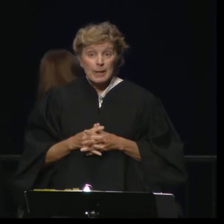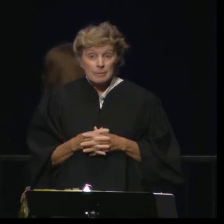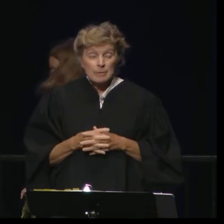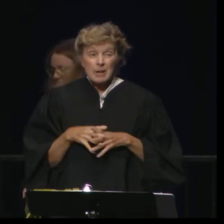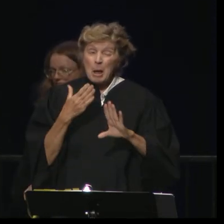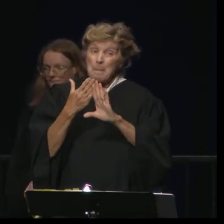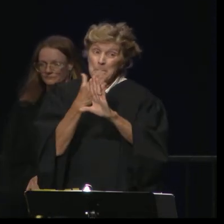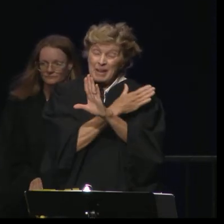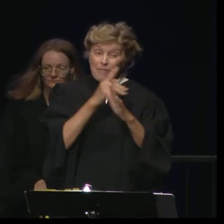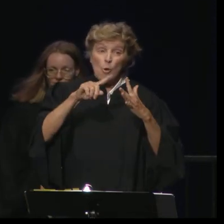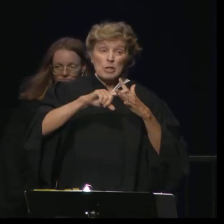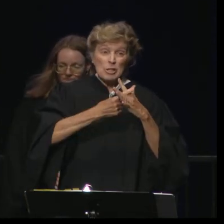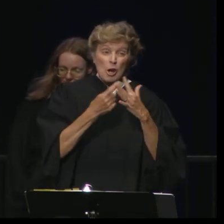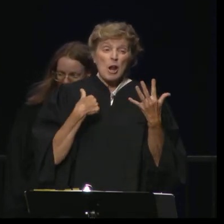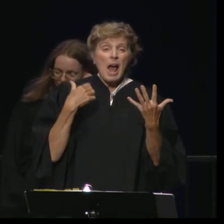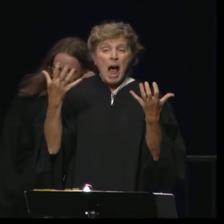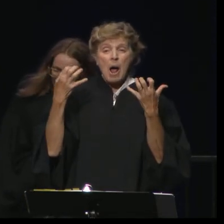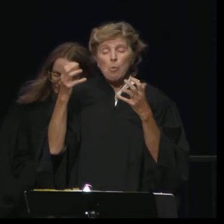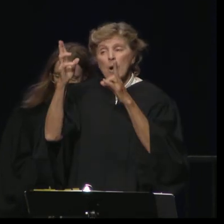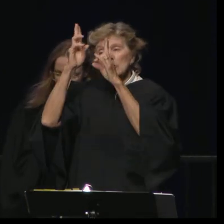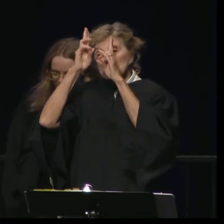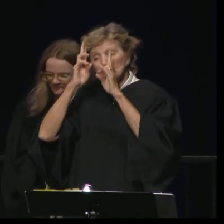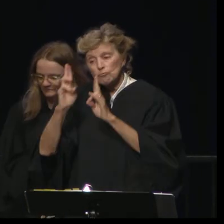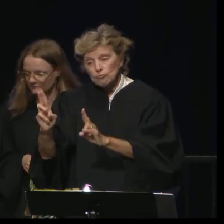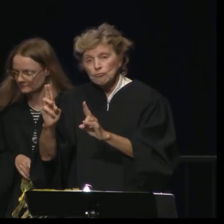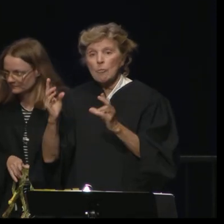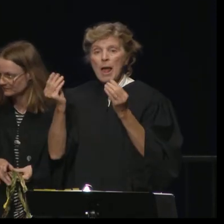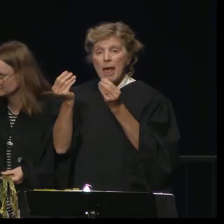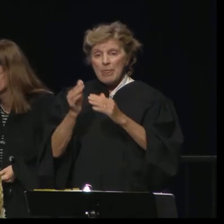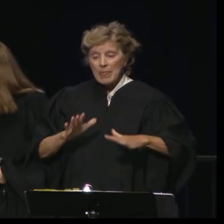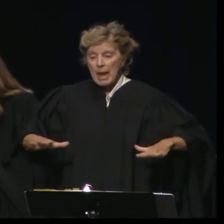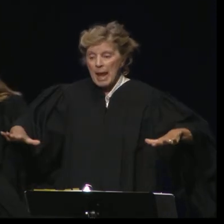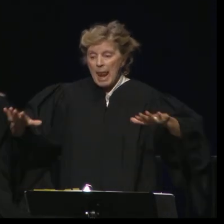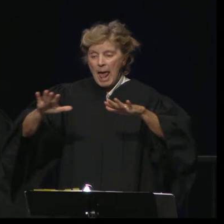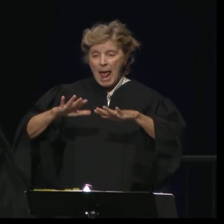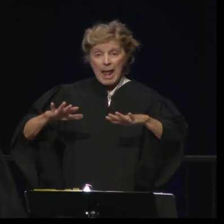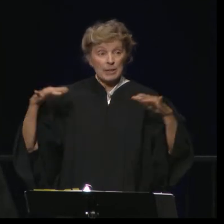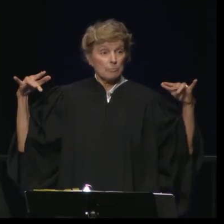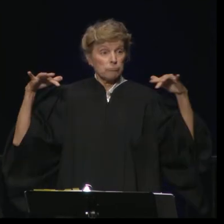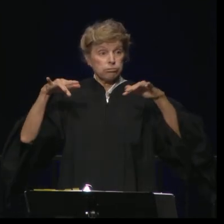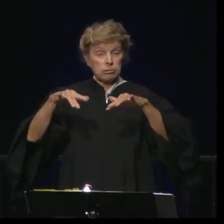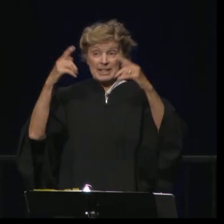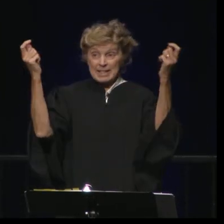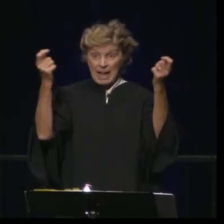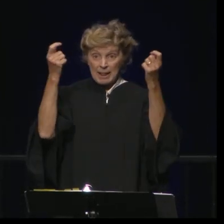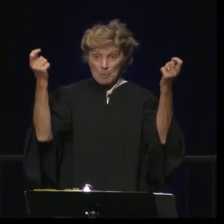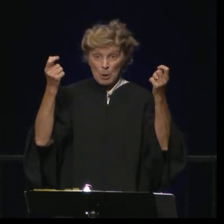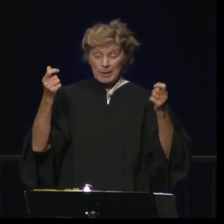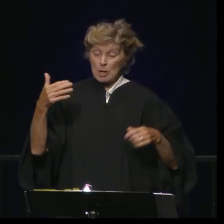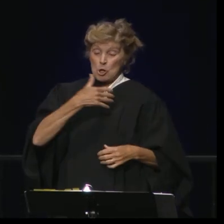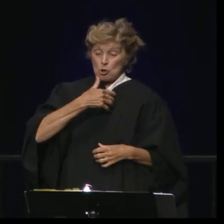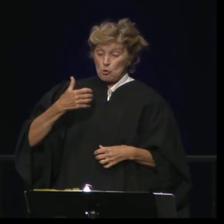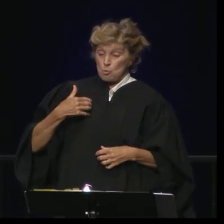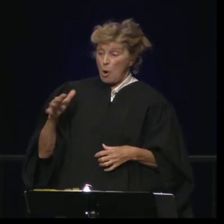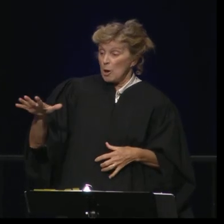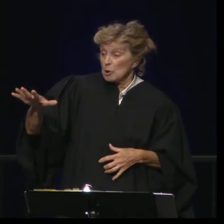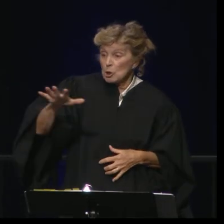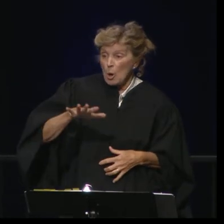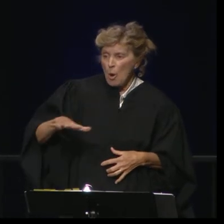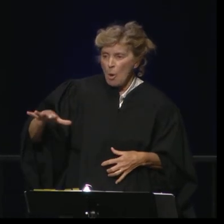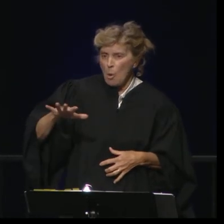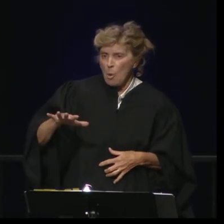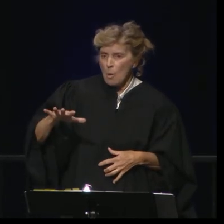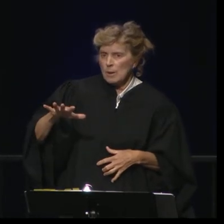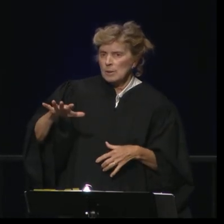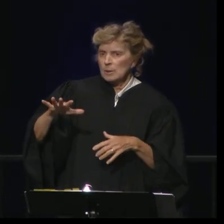Before we begin, I would like to acknowledge the land on which we are celebrating today. Toronto is in the Dish with